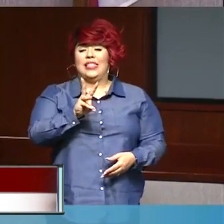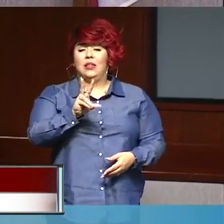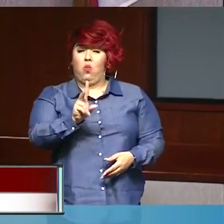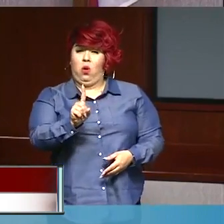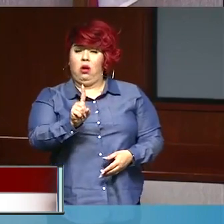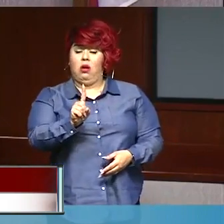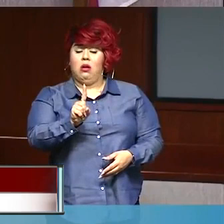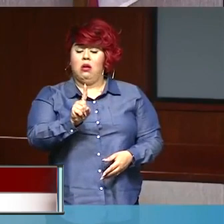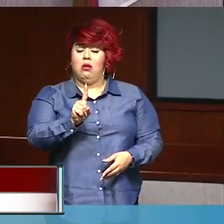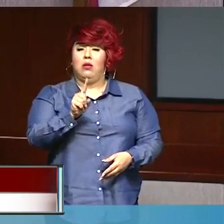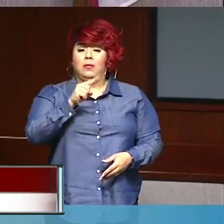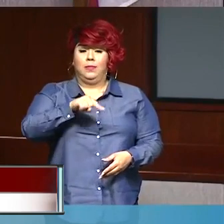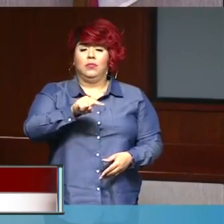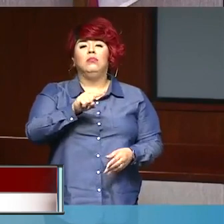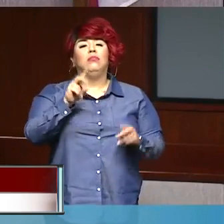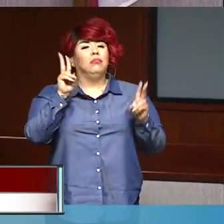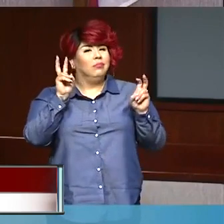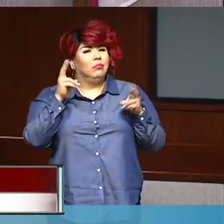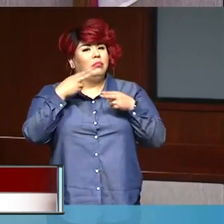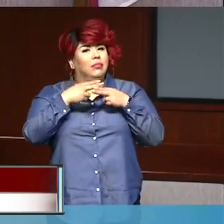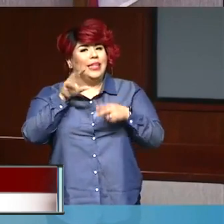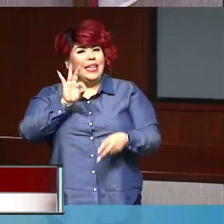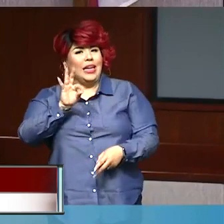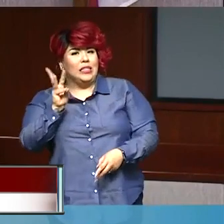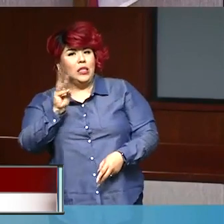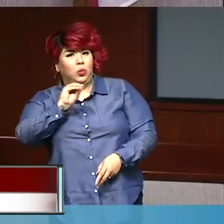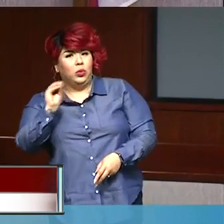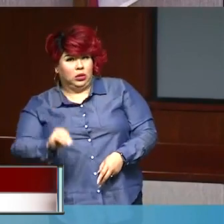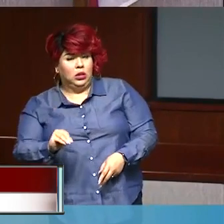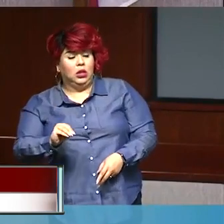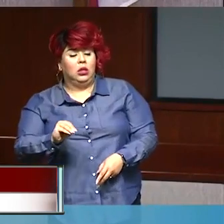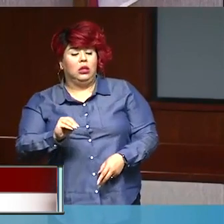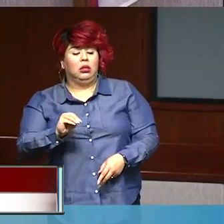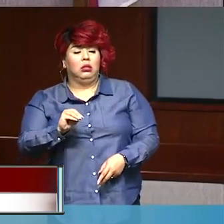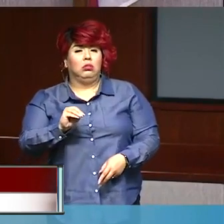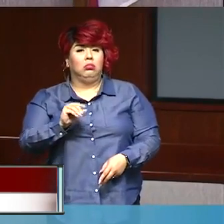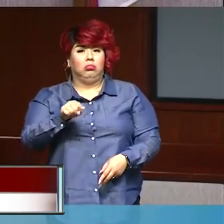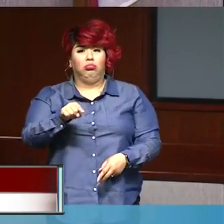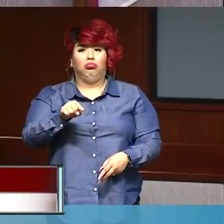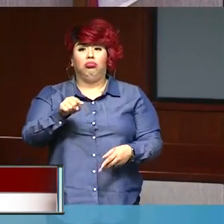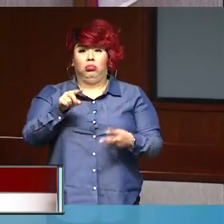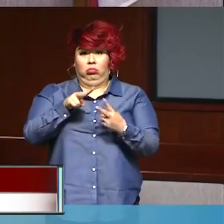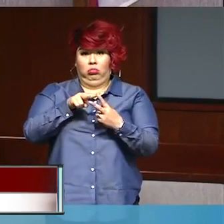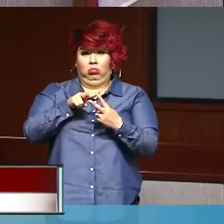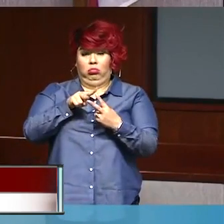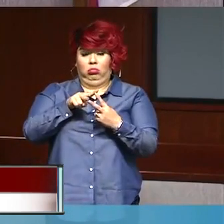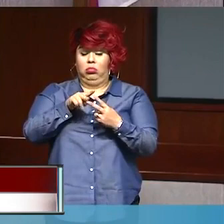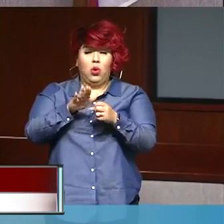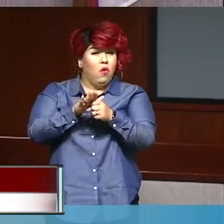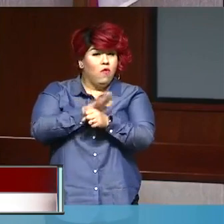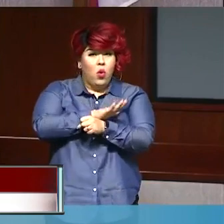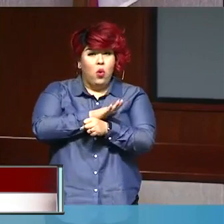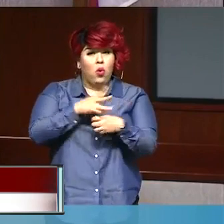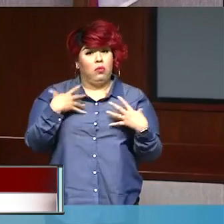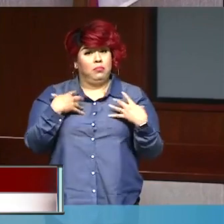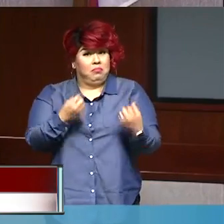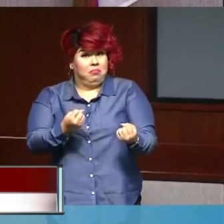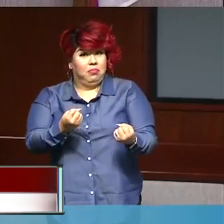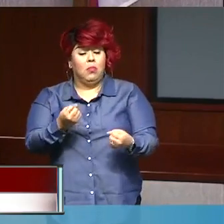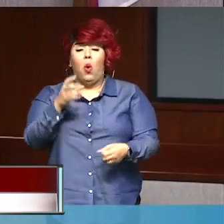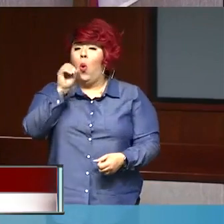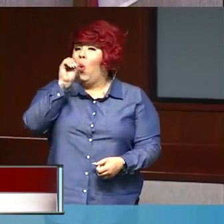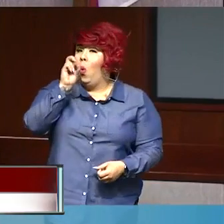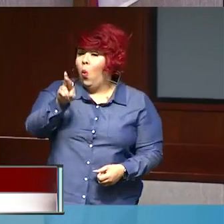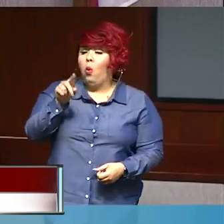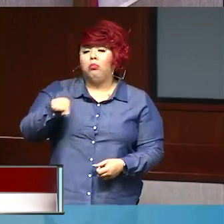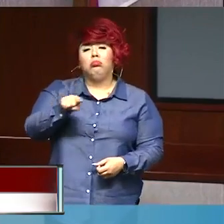2,361, or 96% of those, have either fully recovered or are